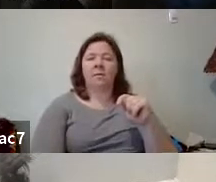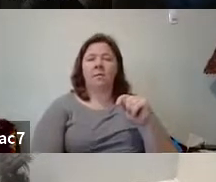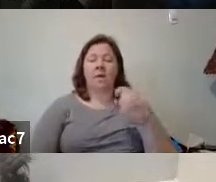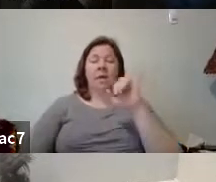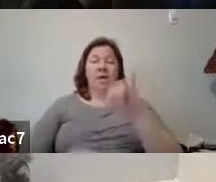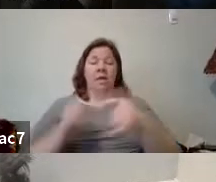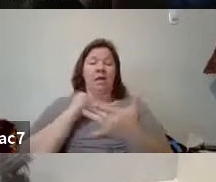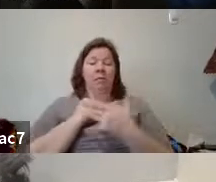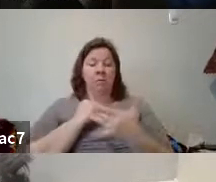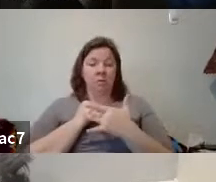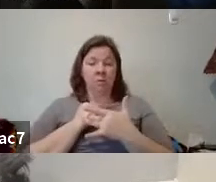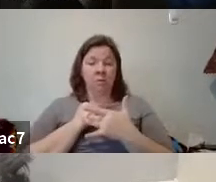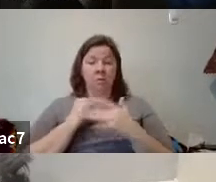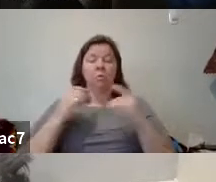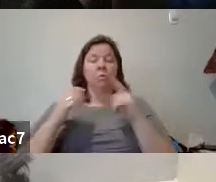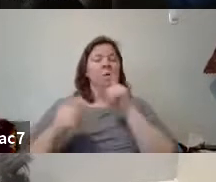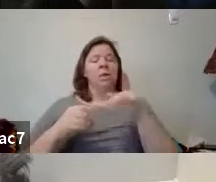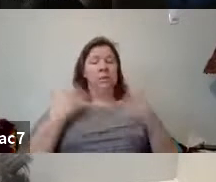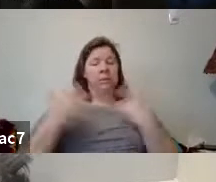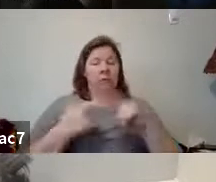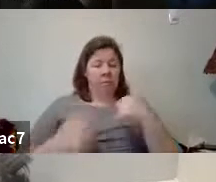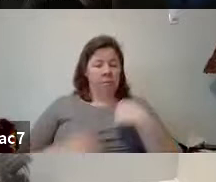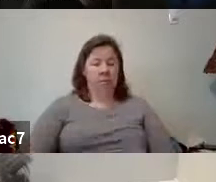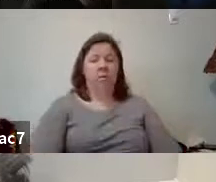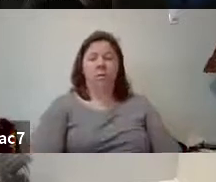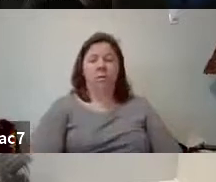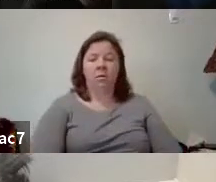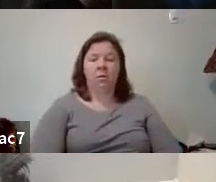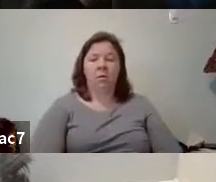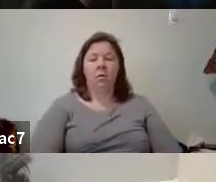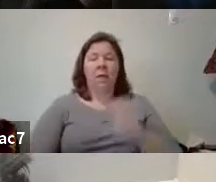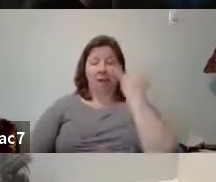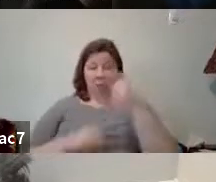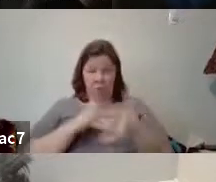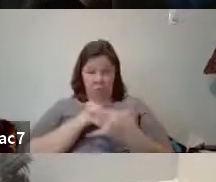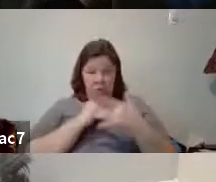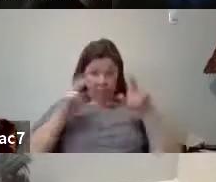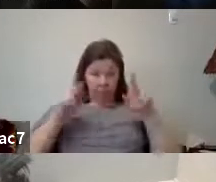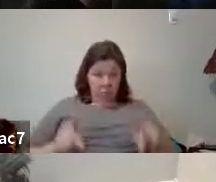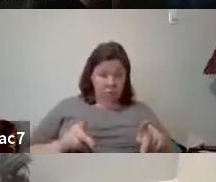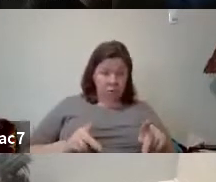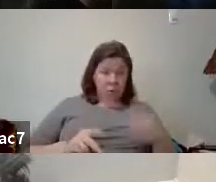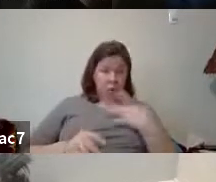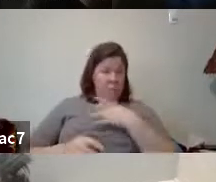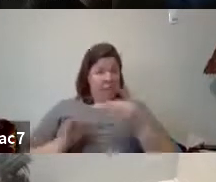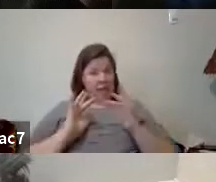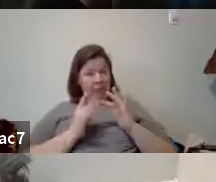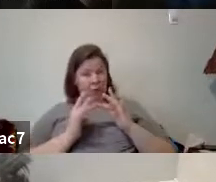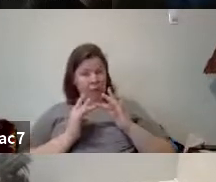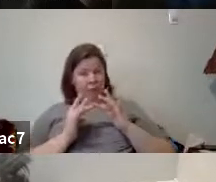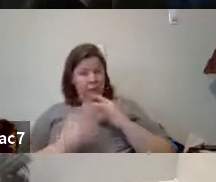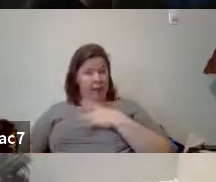side of it is exciting to me. If you're a techie, if you like the internet, you